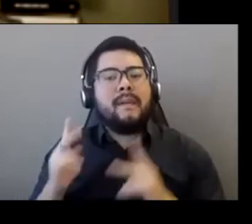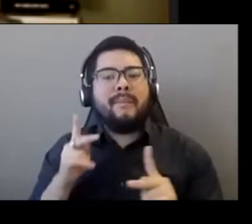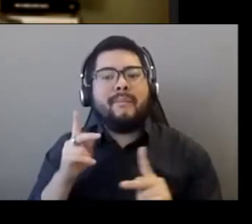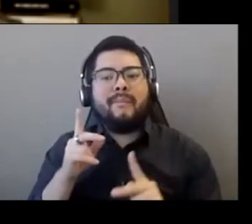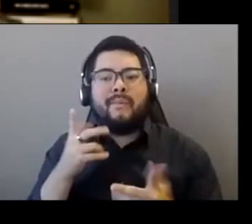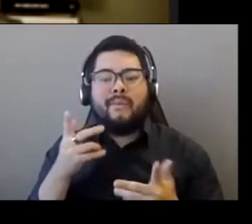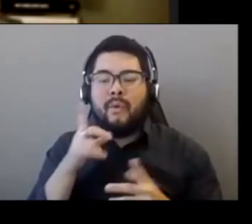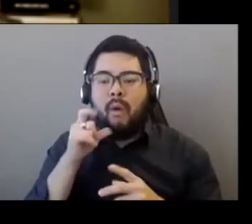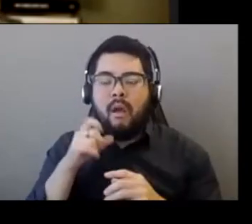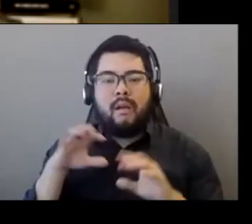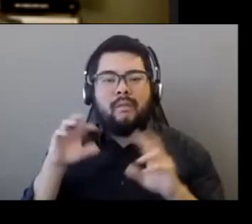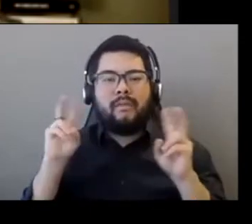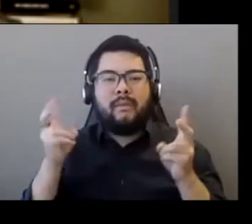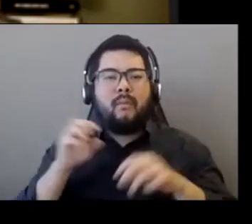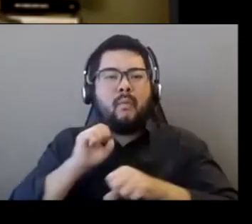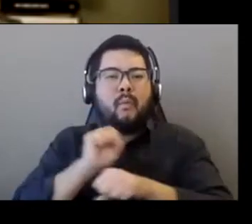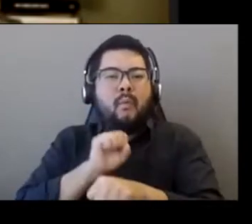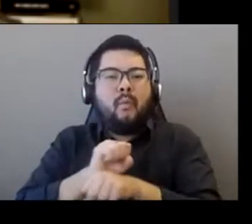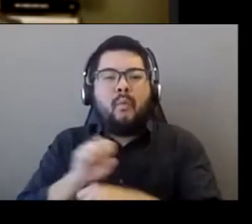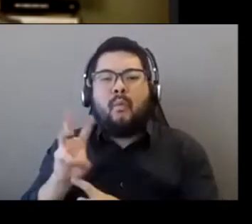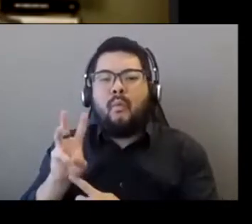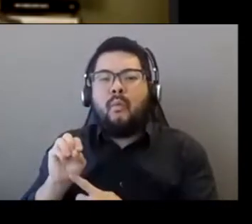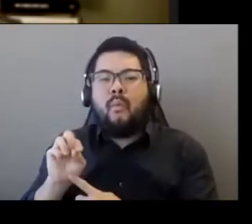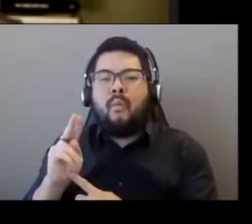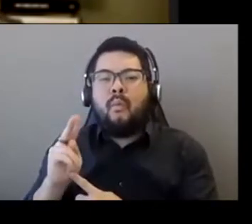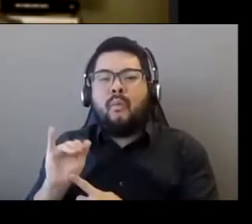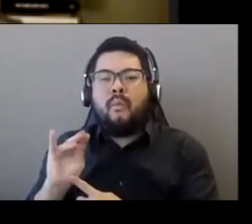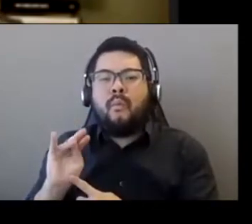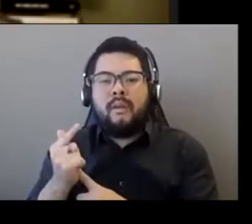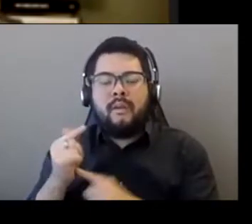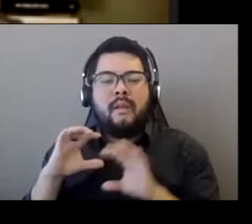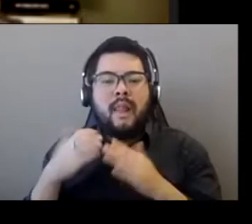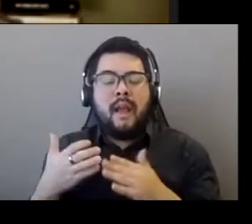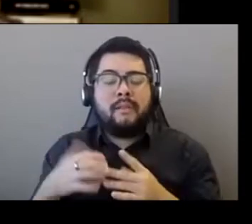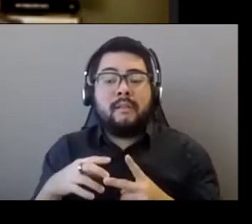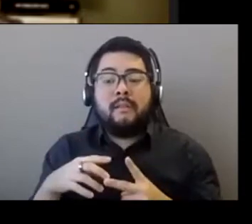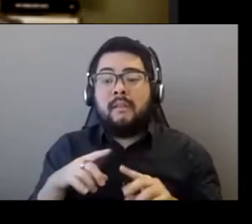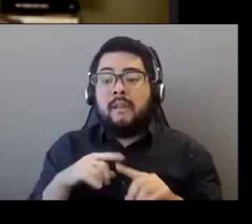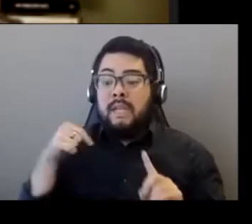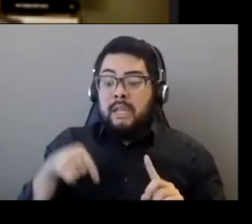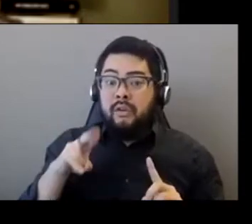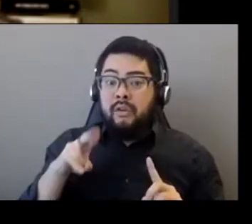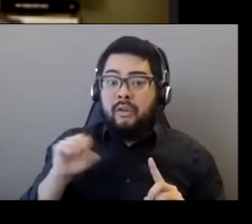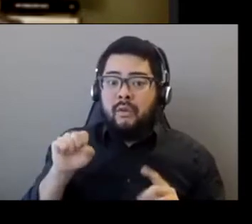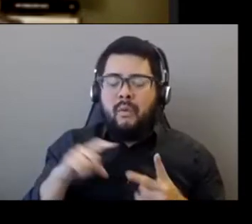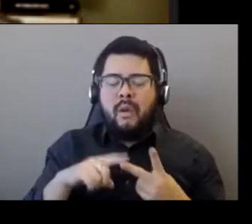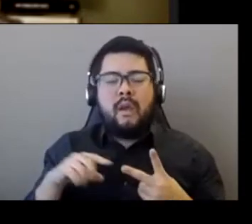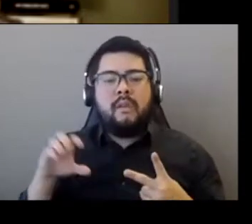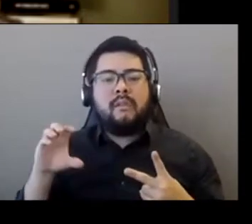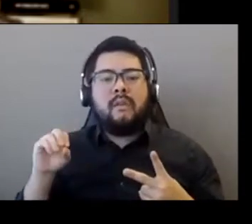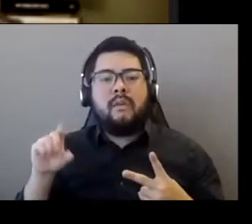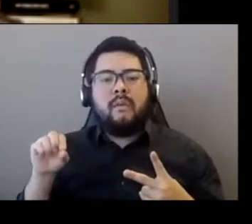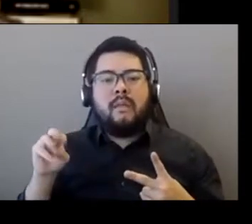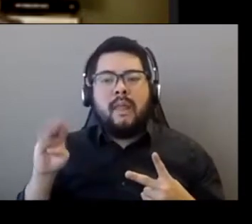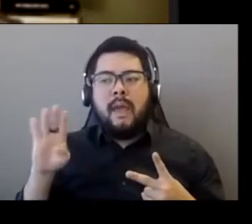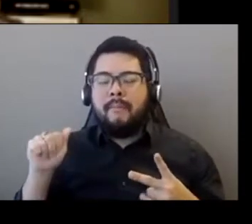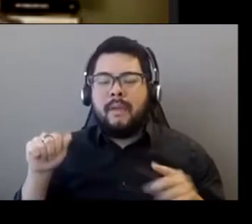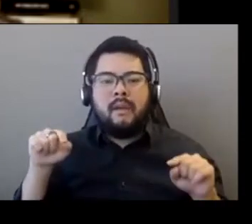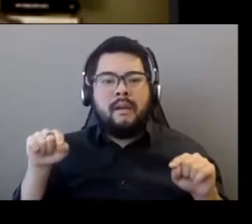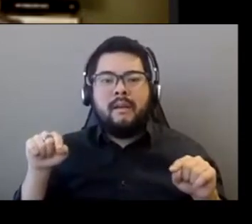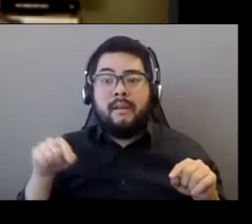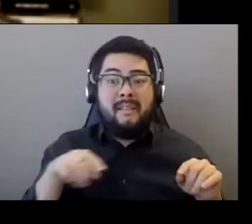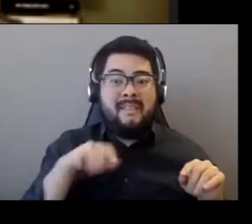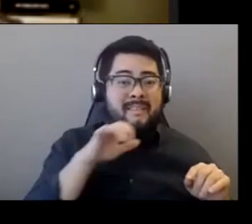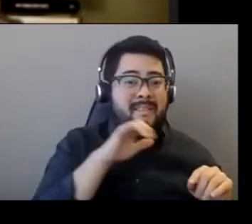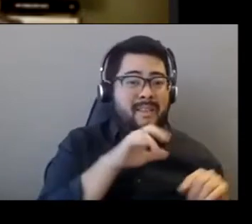you know, I mean, the situation in Colombia and the United States and so on, these are parallel countries. I mean, it's a vicious,